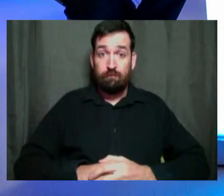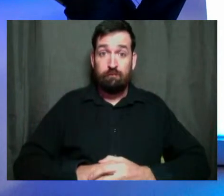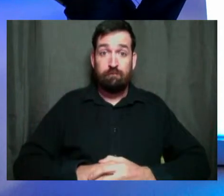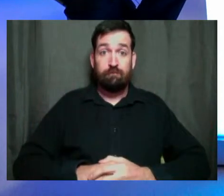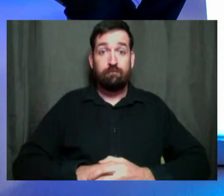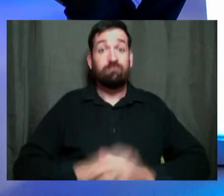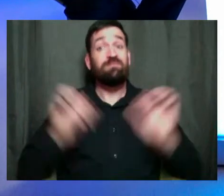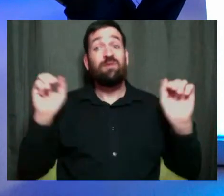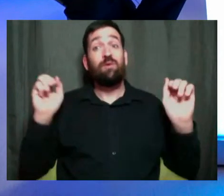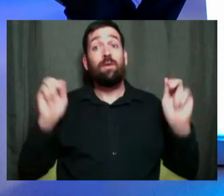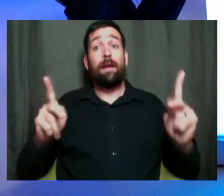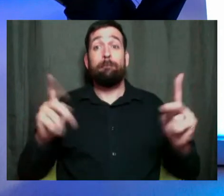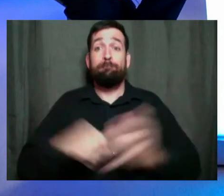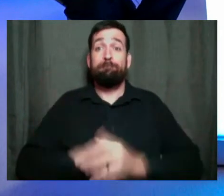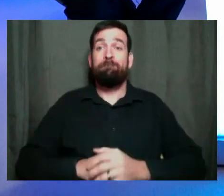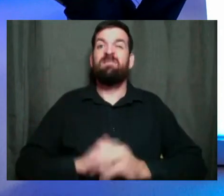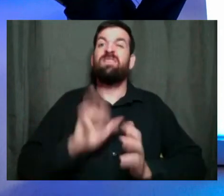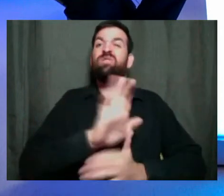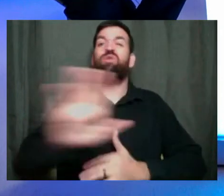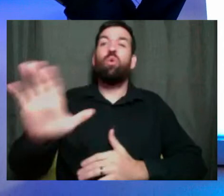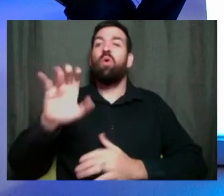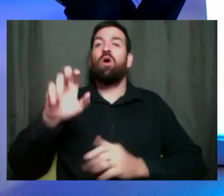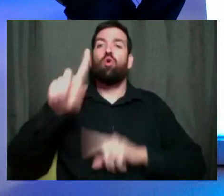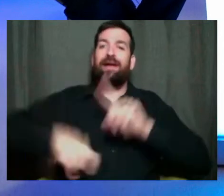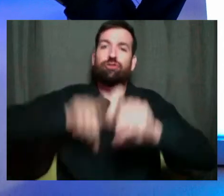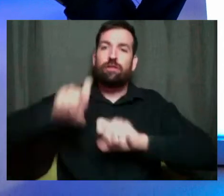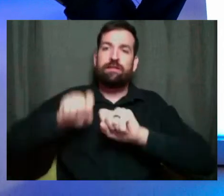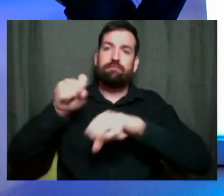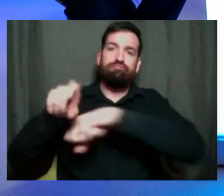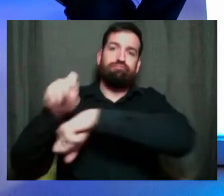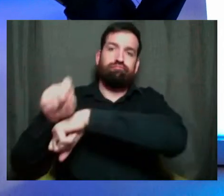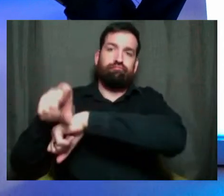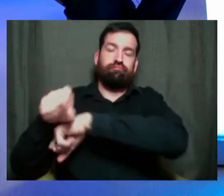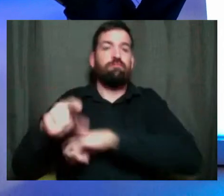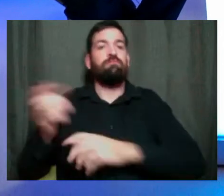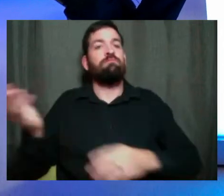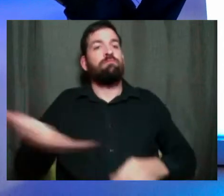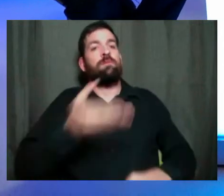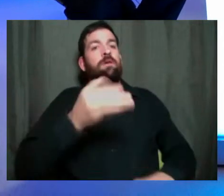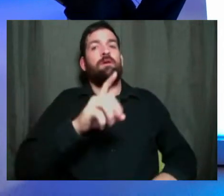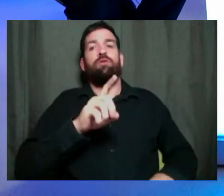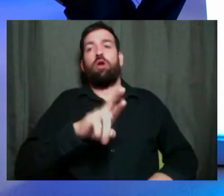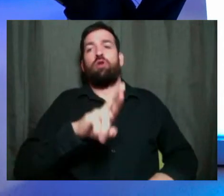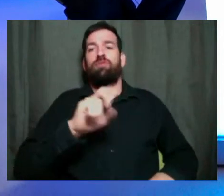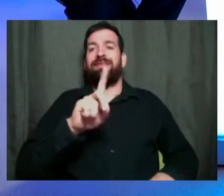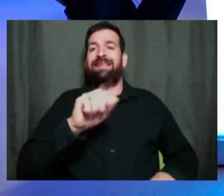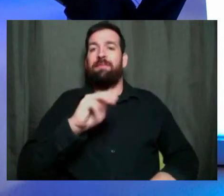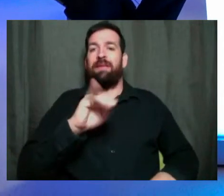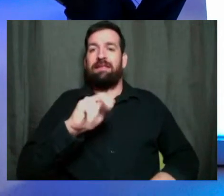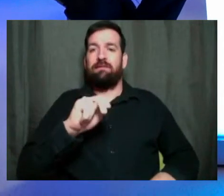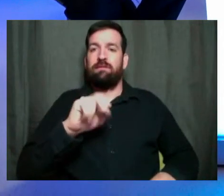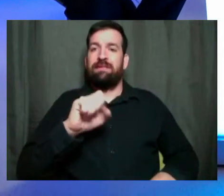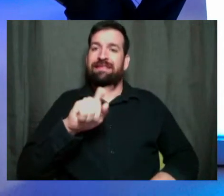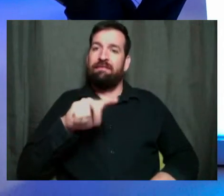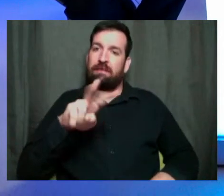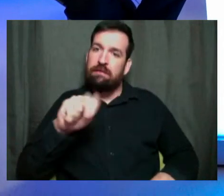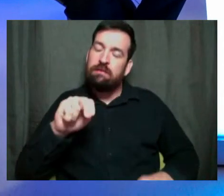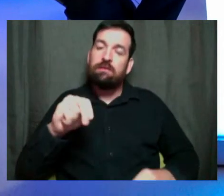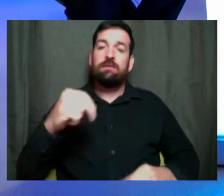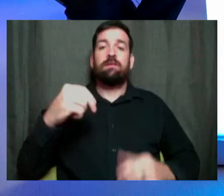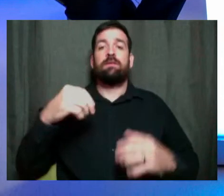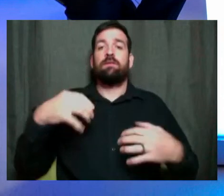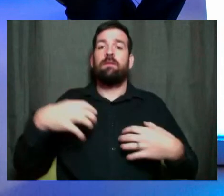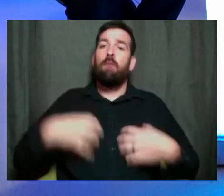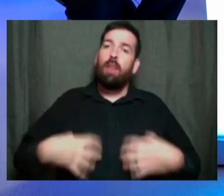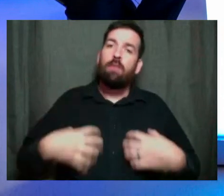Okay, so get your questions sent in to us today. We're going to get to Dr. Damian Stevens, critical care medicine, pulmonology, sleep medicine, He's kind of